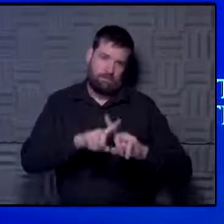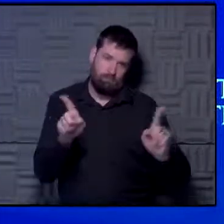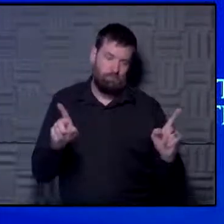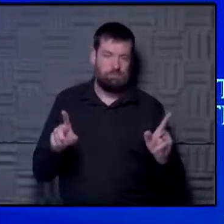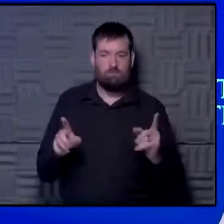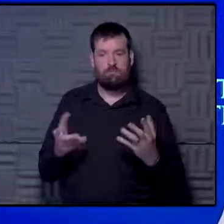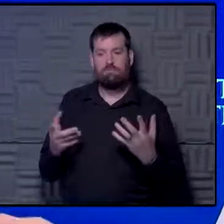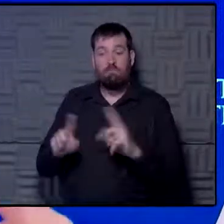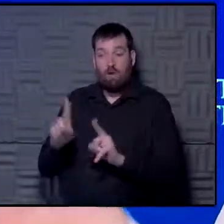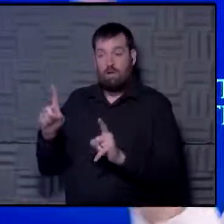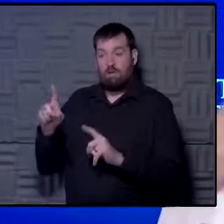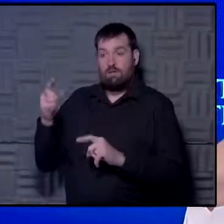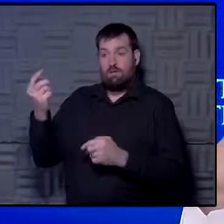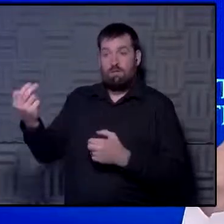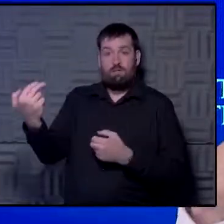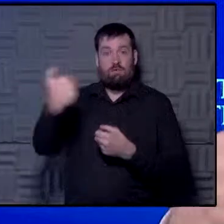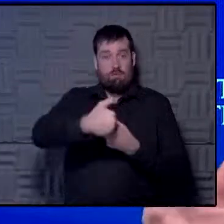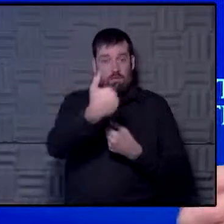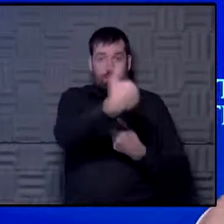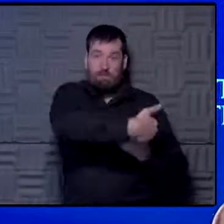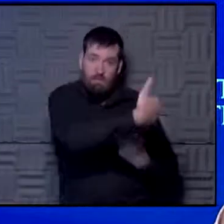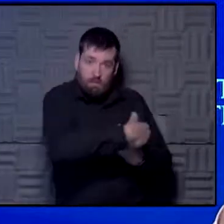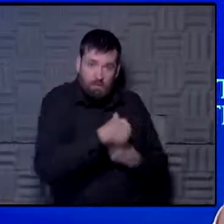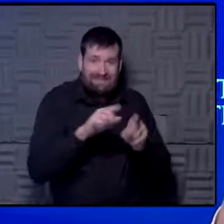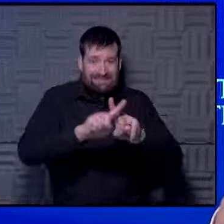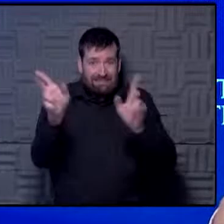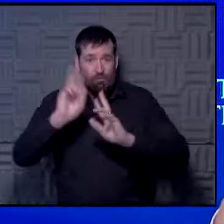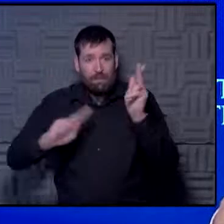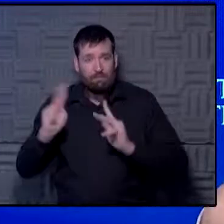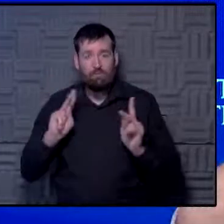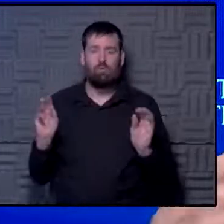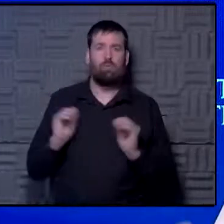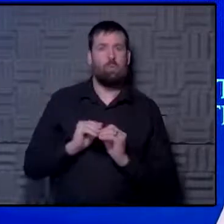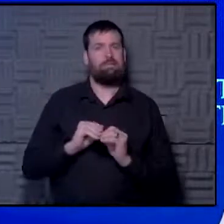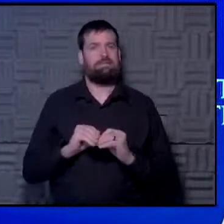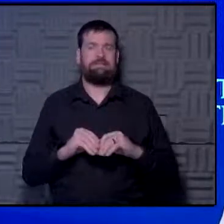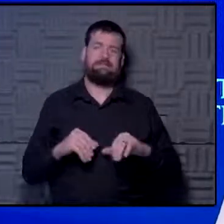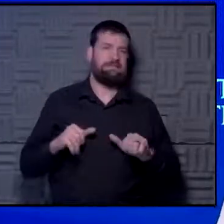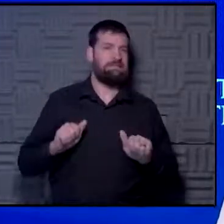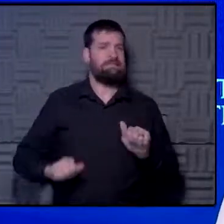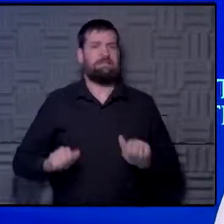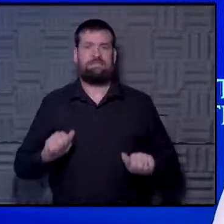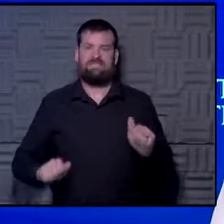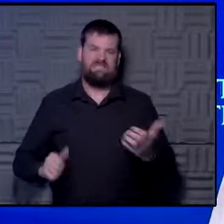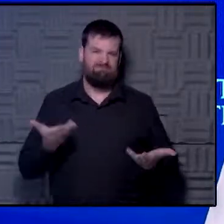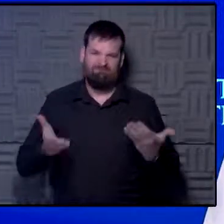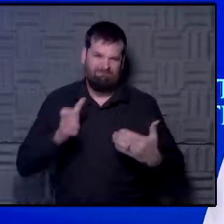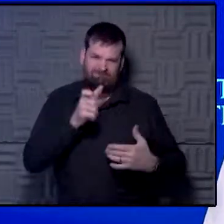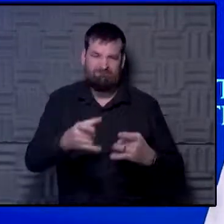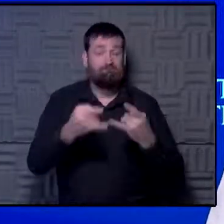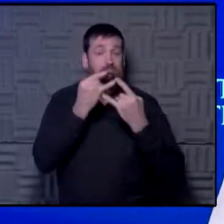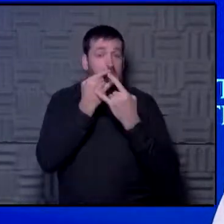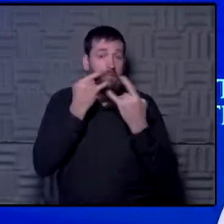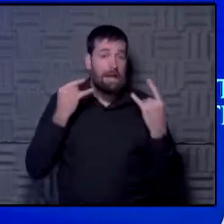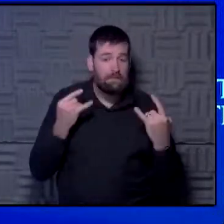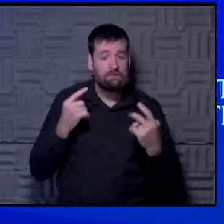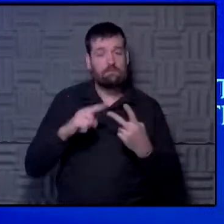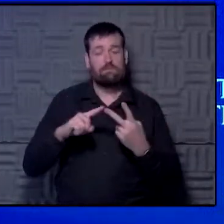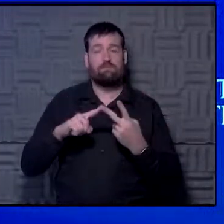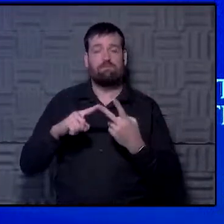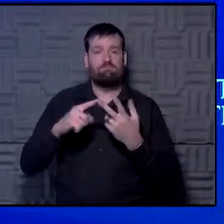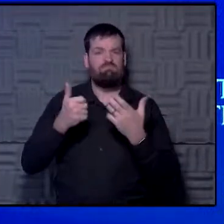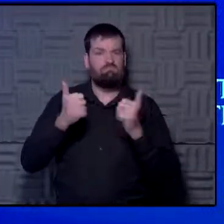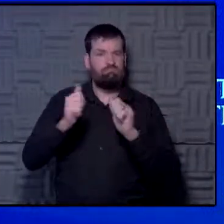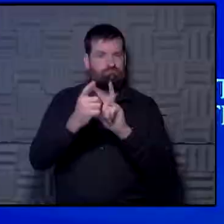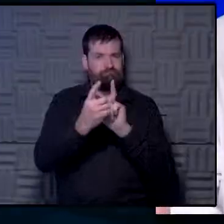bubble in which you're bringing in people from the outside, that's probably a little dicier. Yeah. We probably wouldn't do that as much. But wearing a mask, Yep. trying to stay